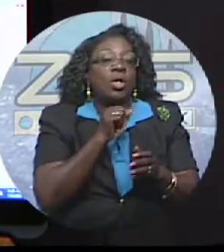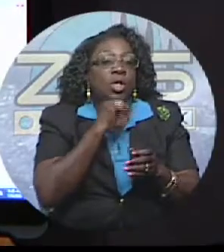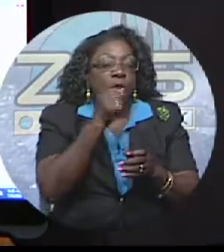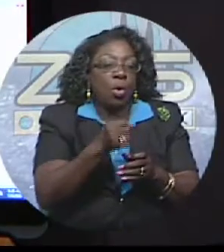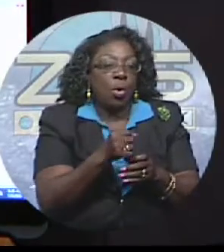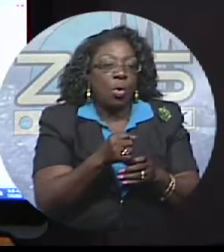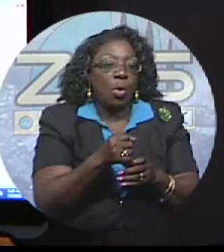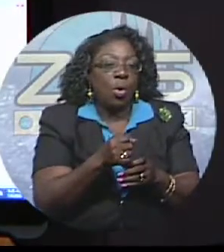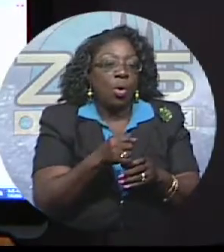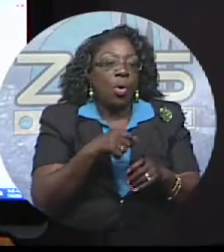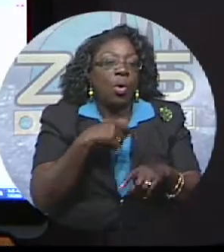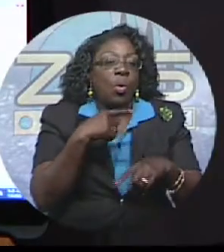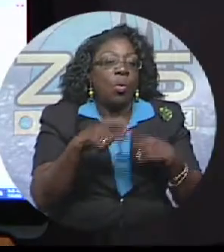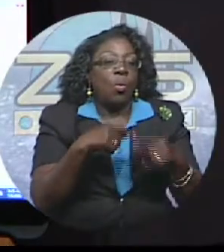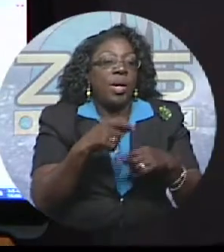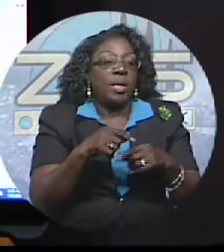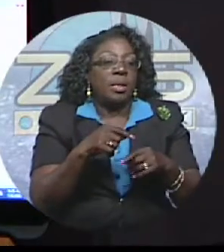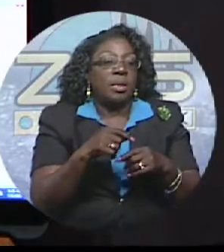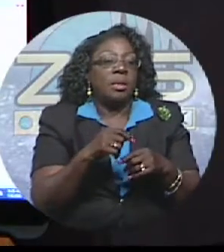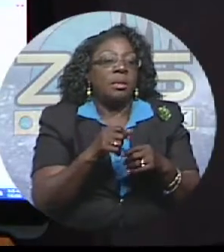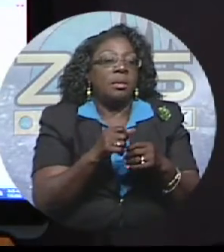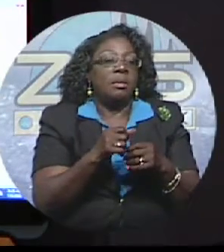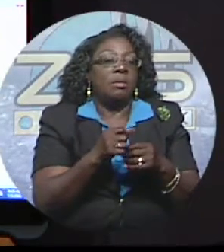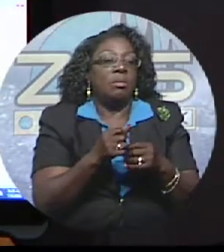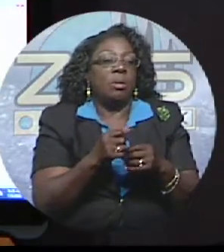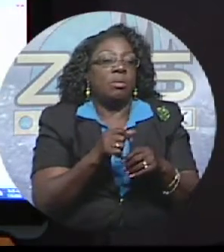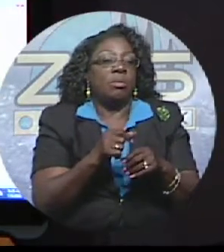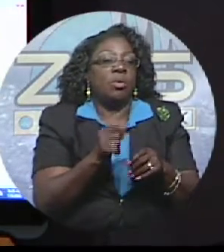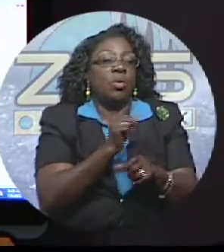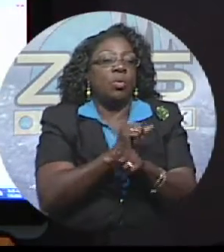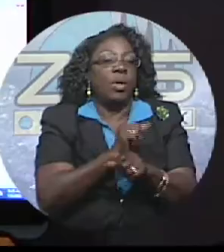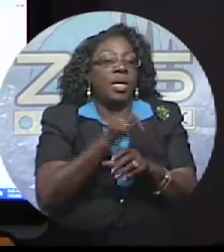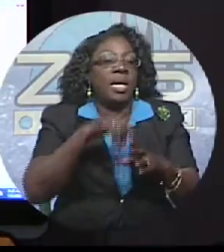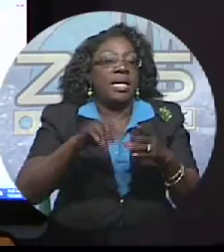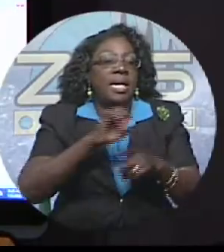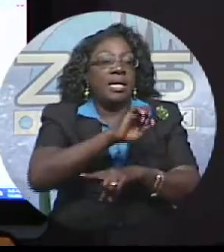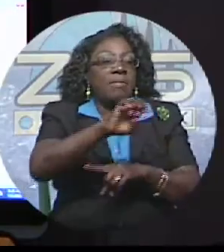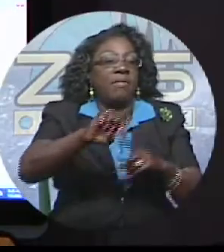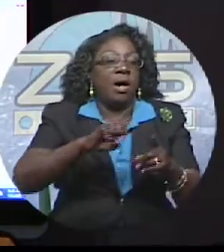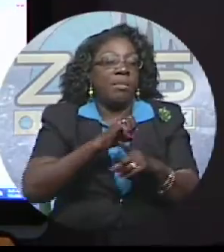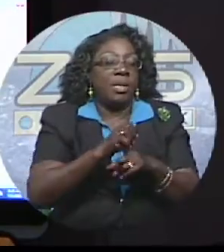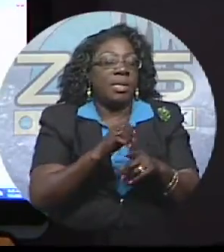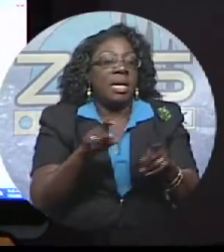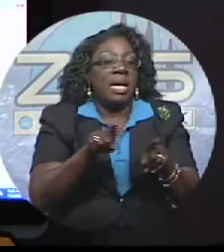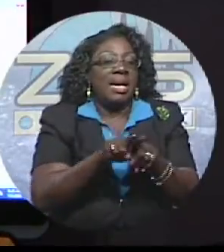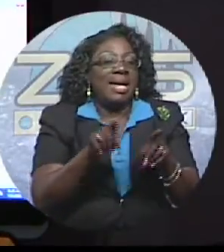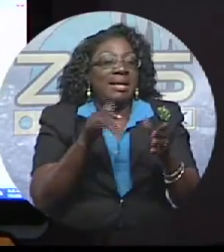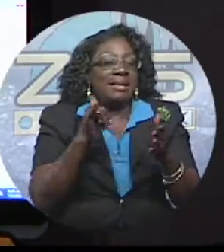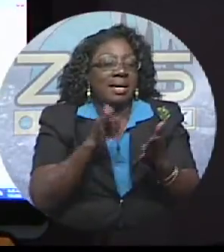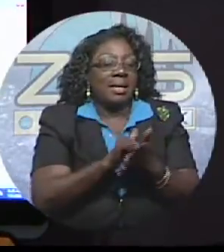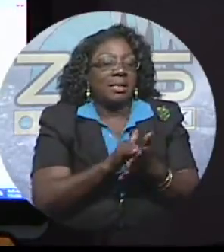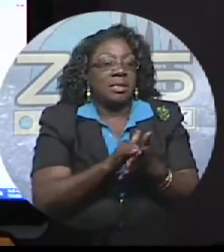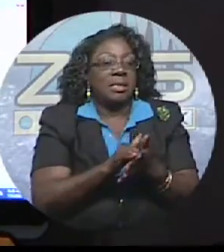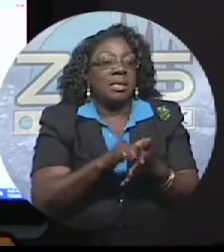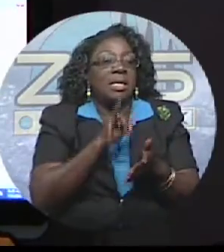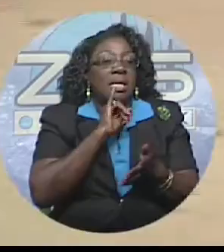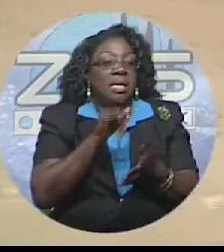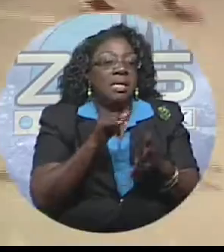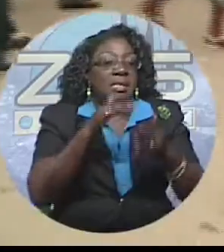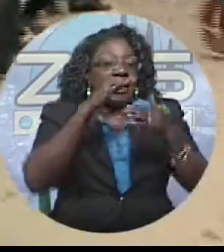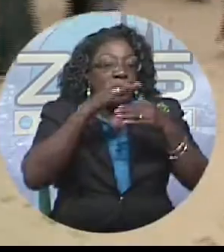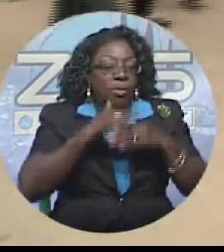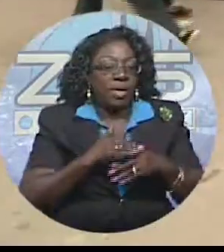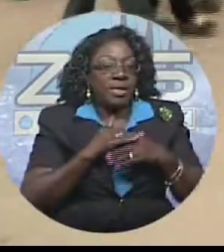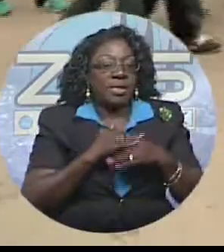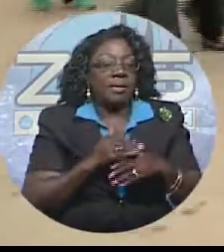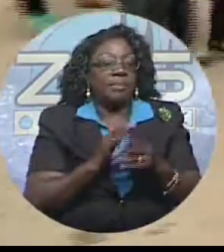whether the sun will come out tomorrow. To work in an environment like that is depressing.